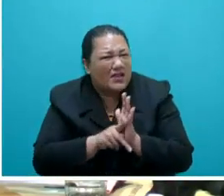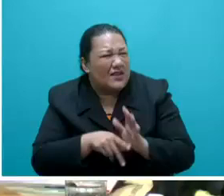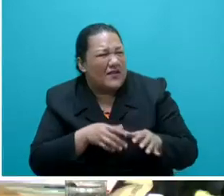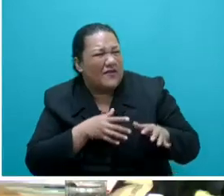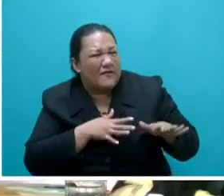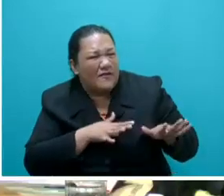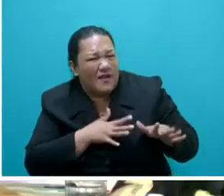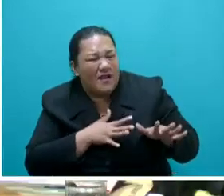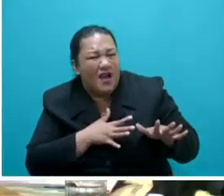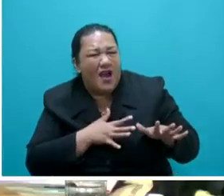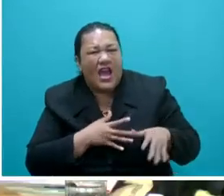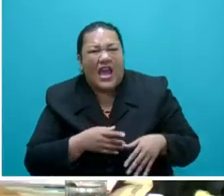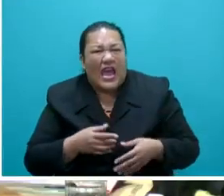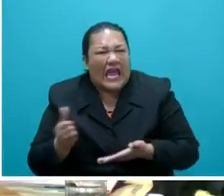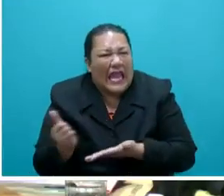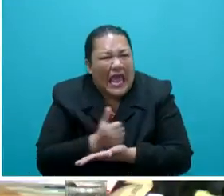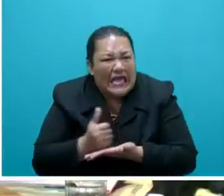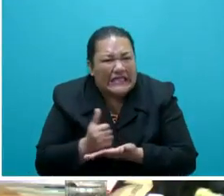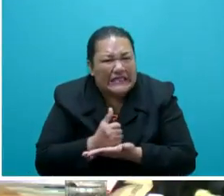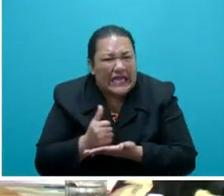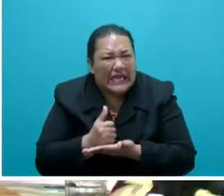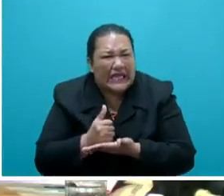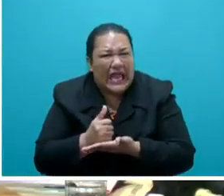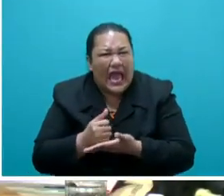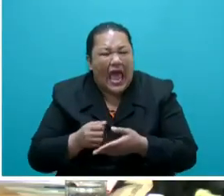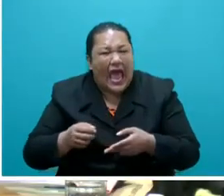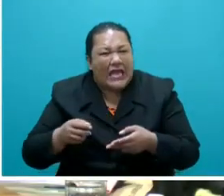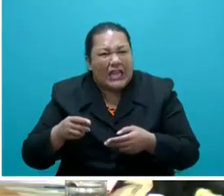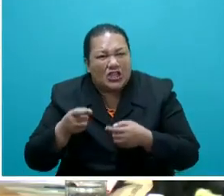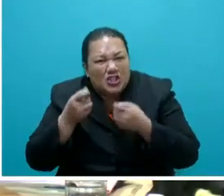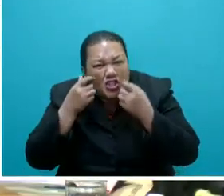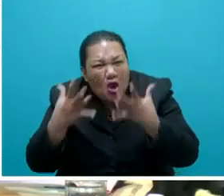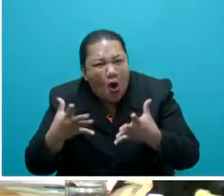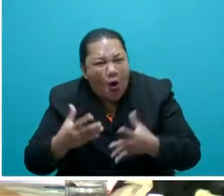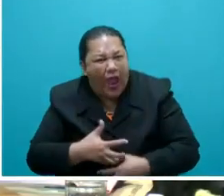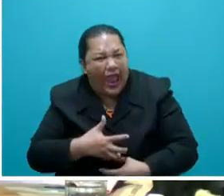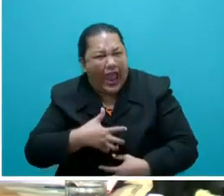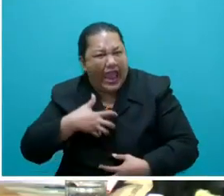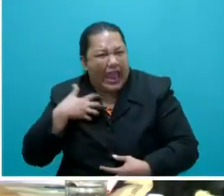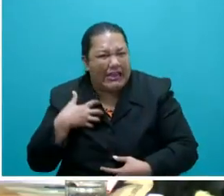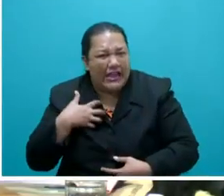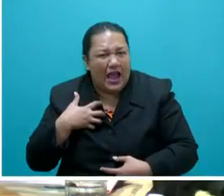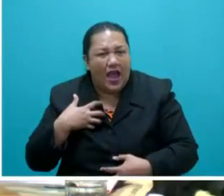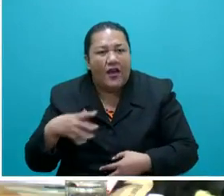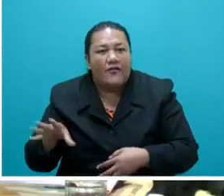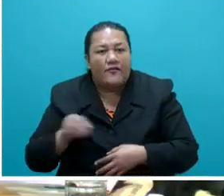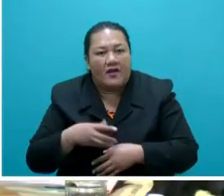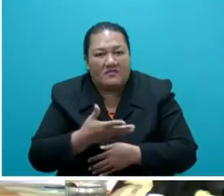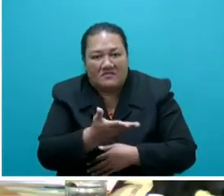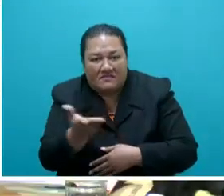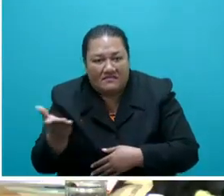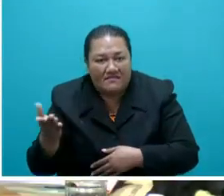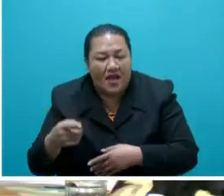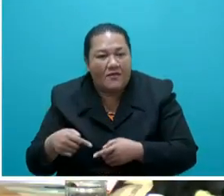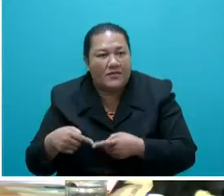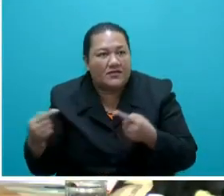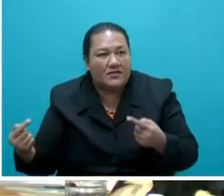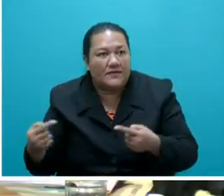and actions that mirror the nature of such statements. Honorable Speaker,